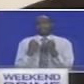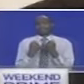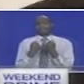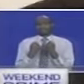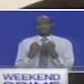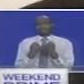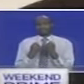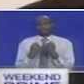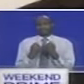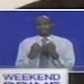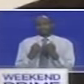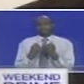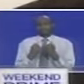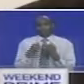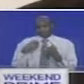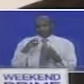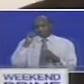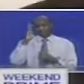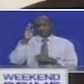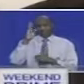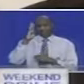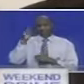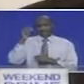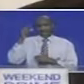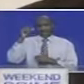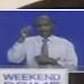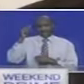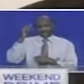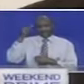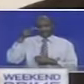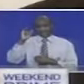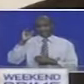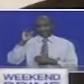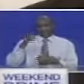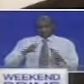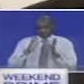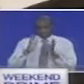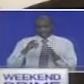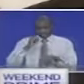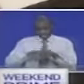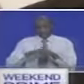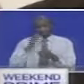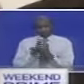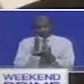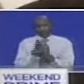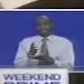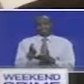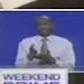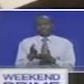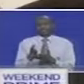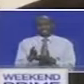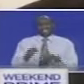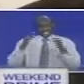that happened along Bagadi Road conclusively. And